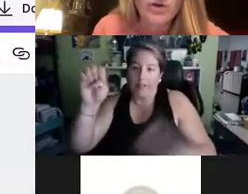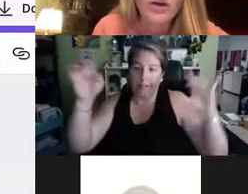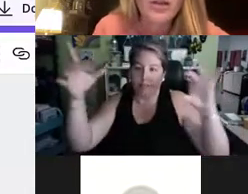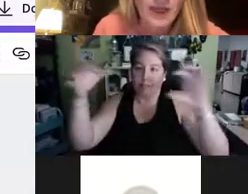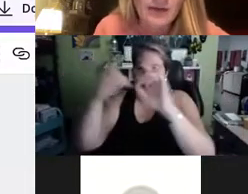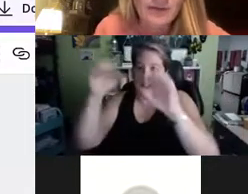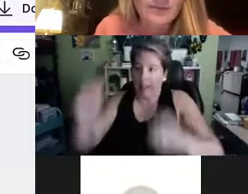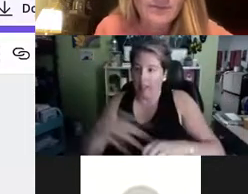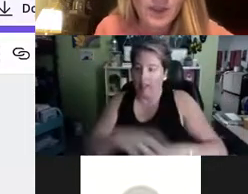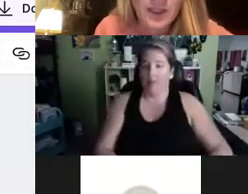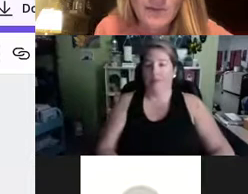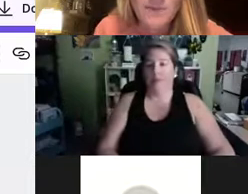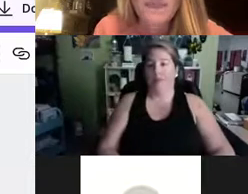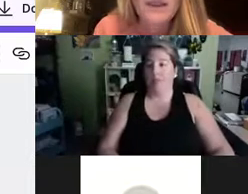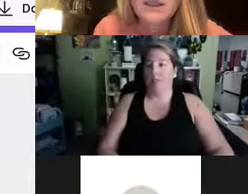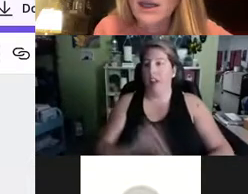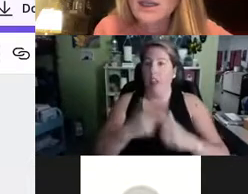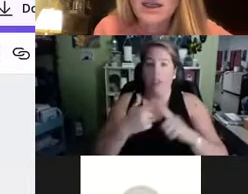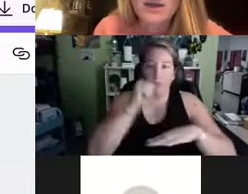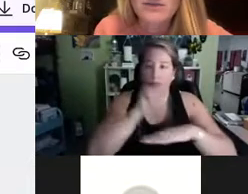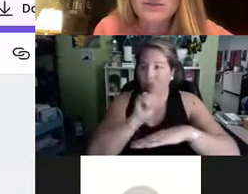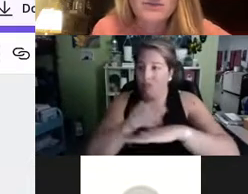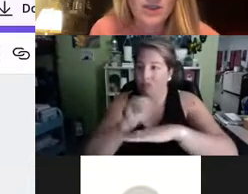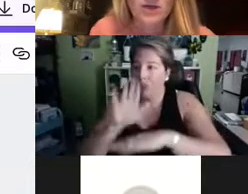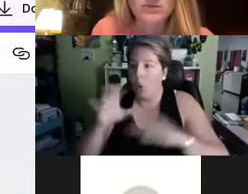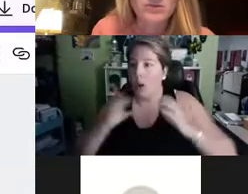that were live. Okay. Let's say I did